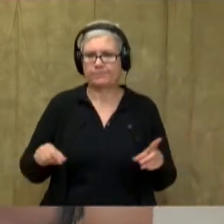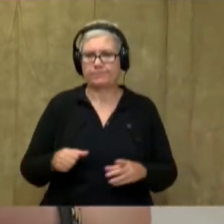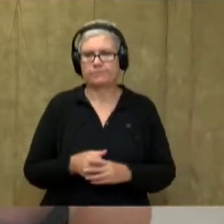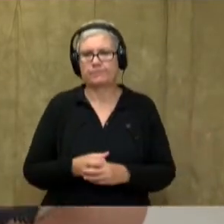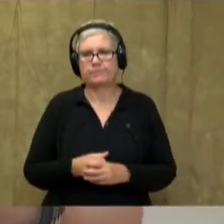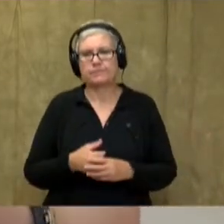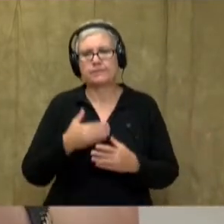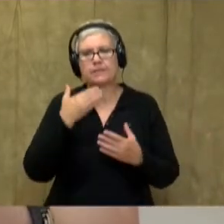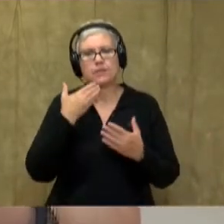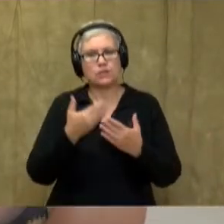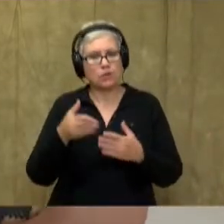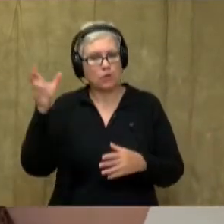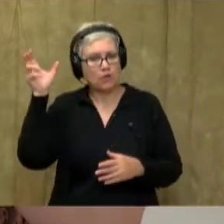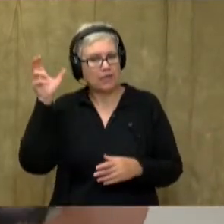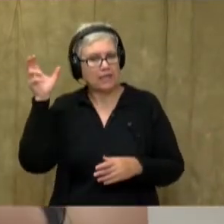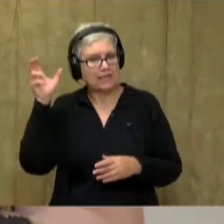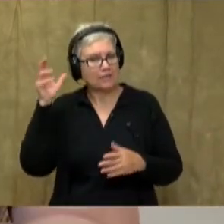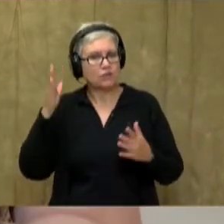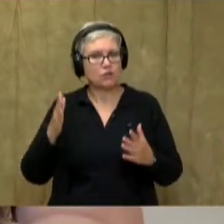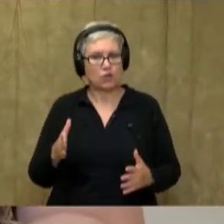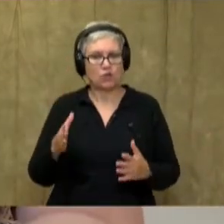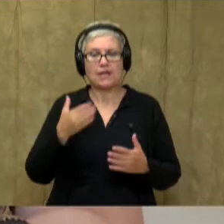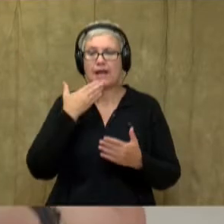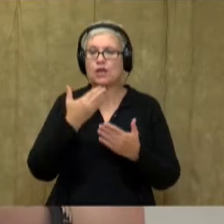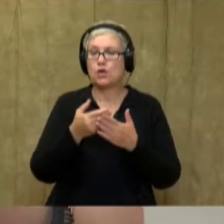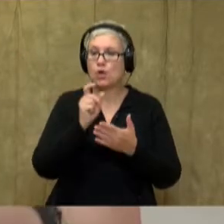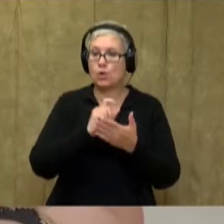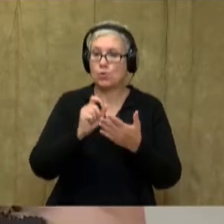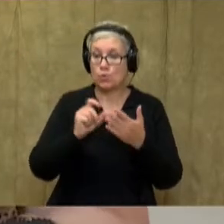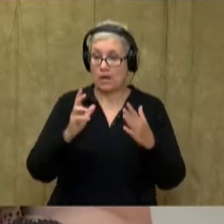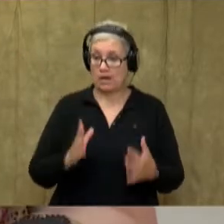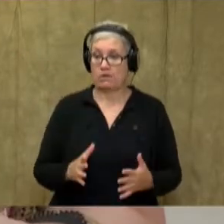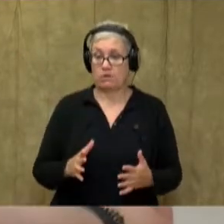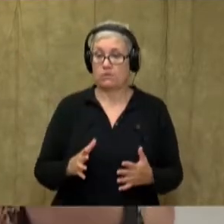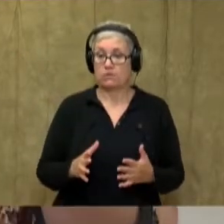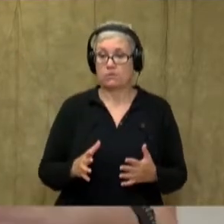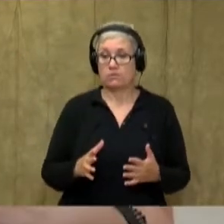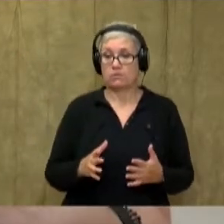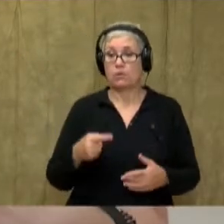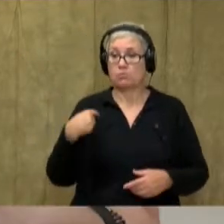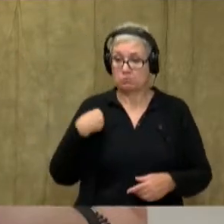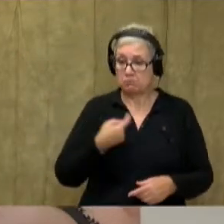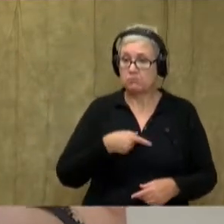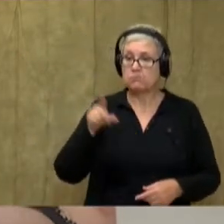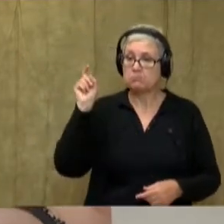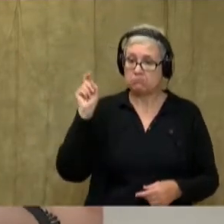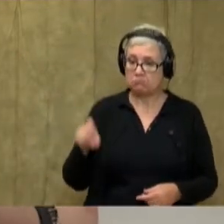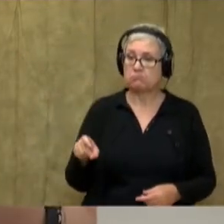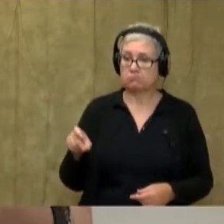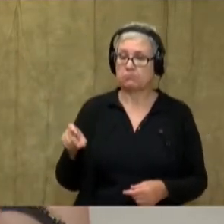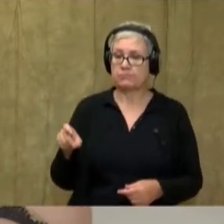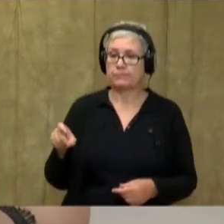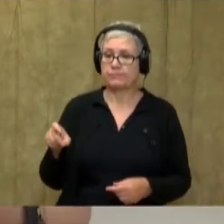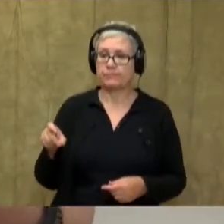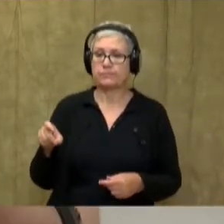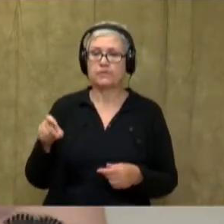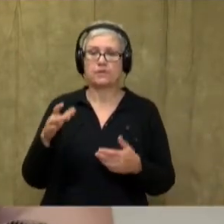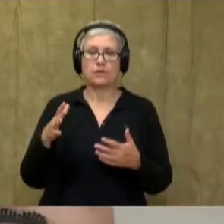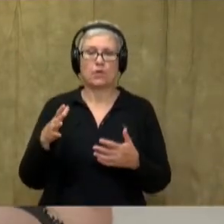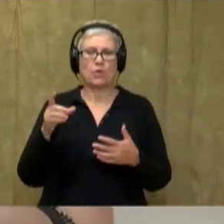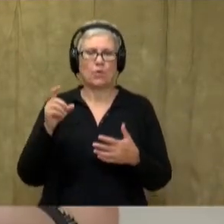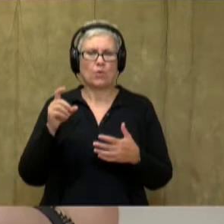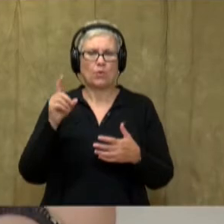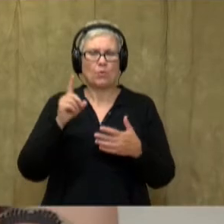as good listeners and as good writers, what we should be doing is deciding, okay, what evidence should I